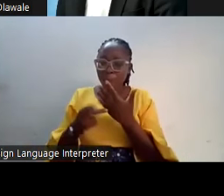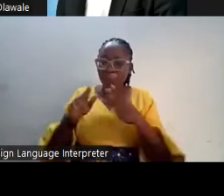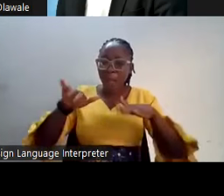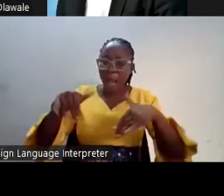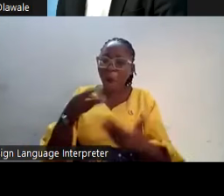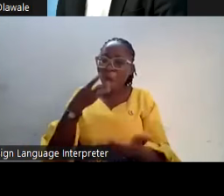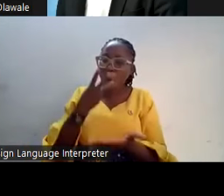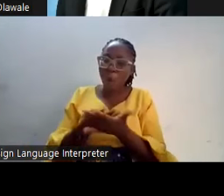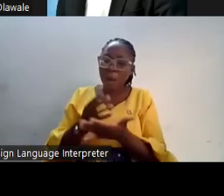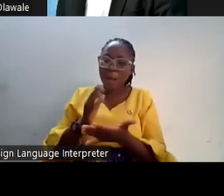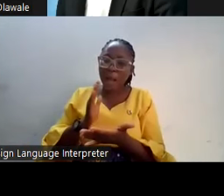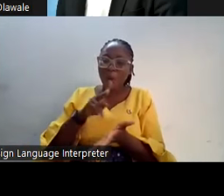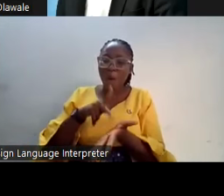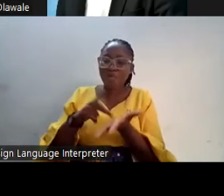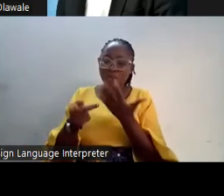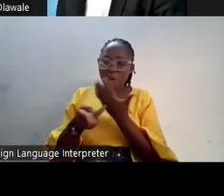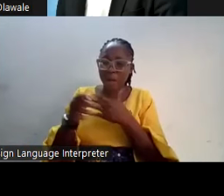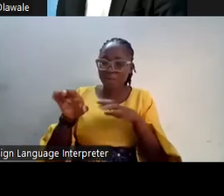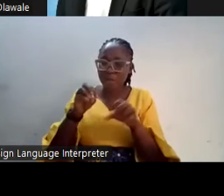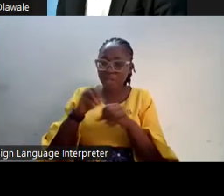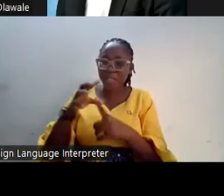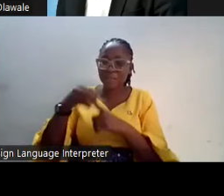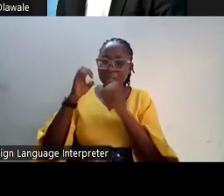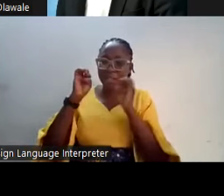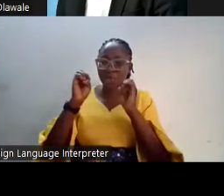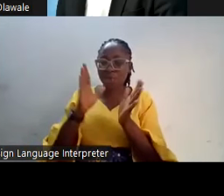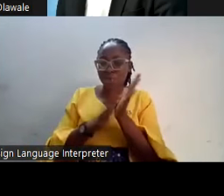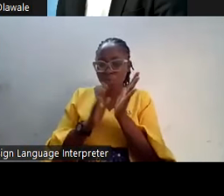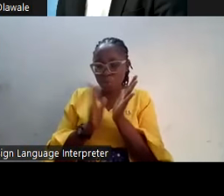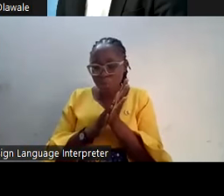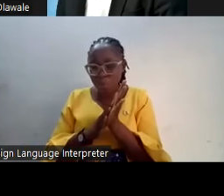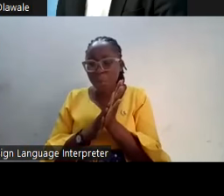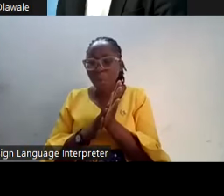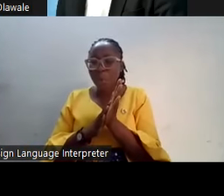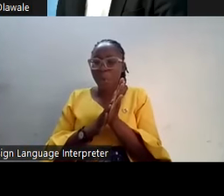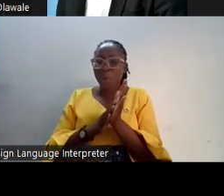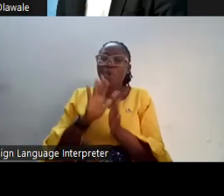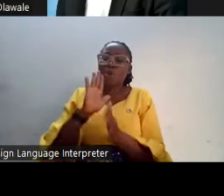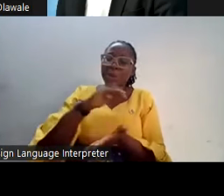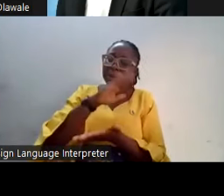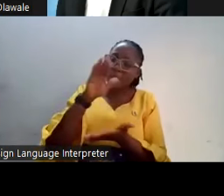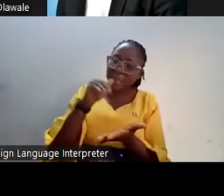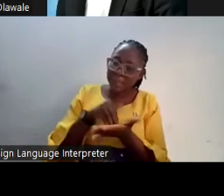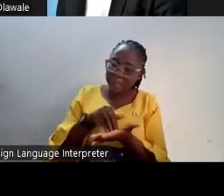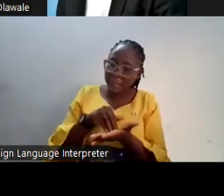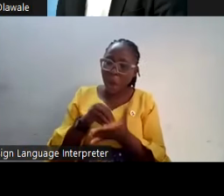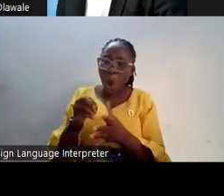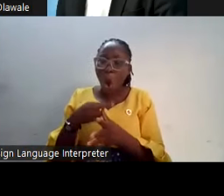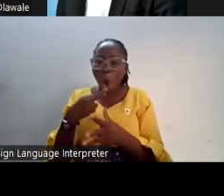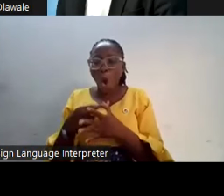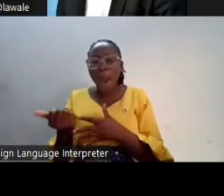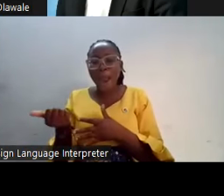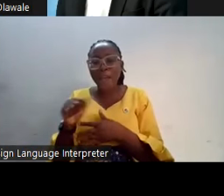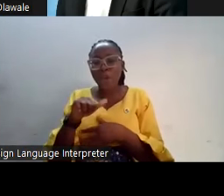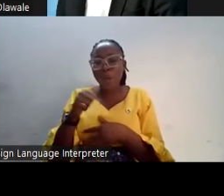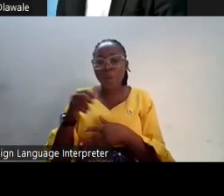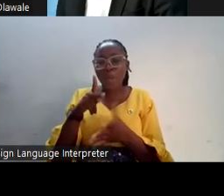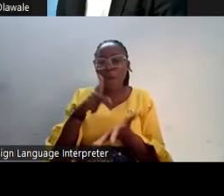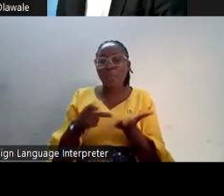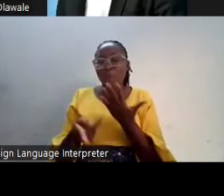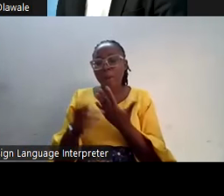Your special education school, your center, or any other program that you might